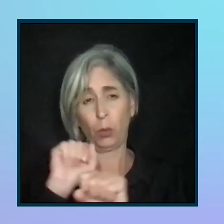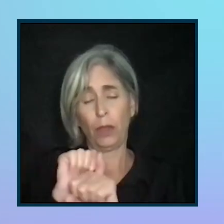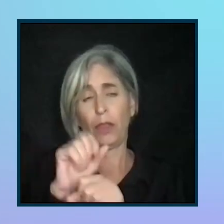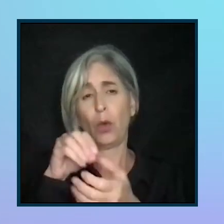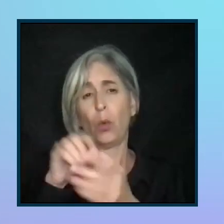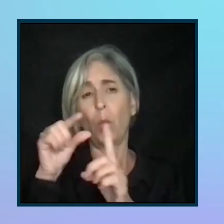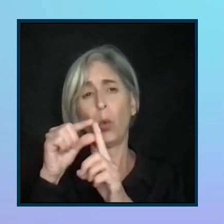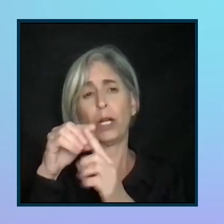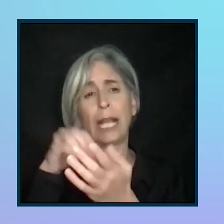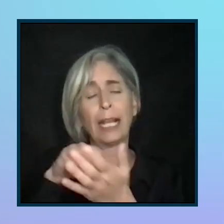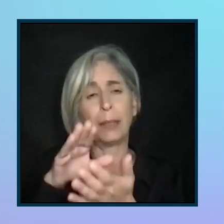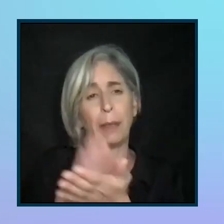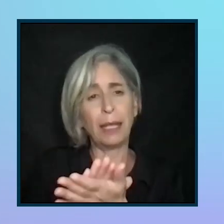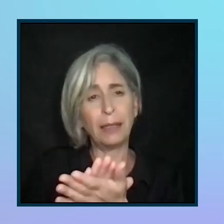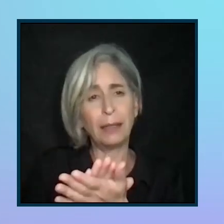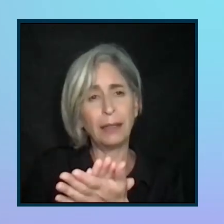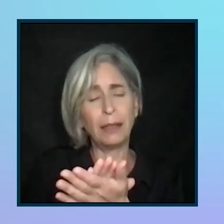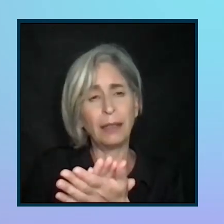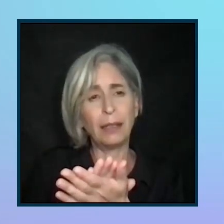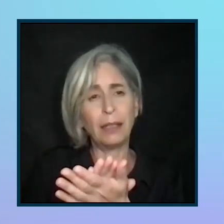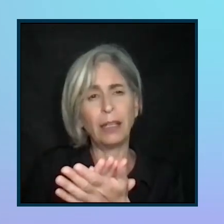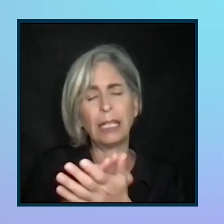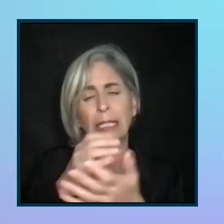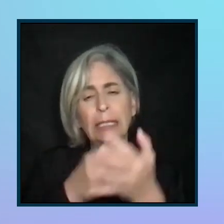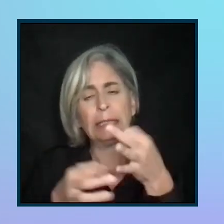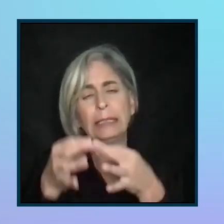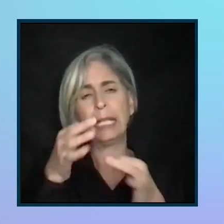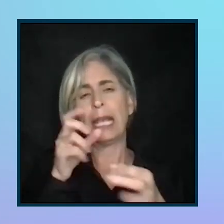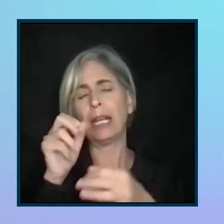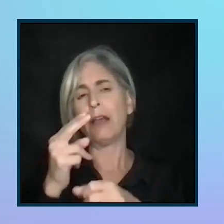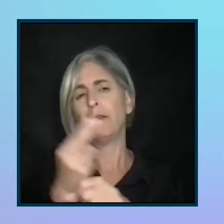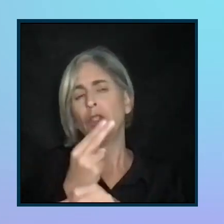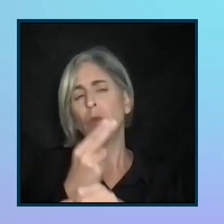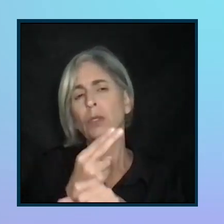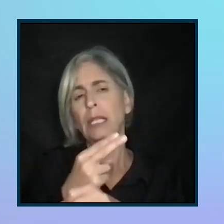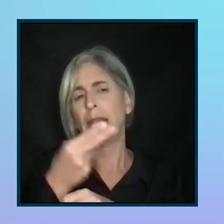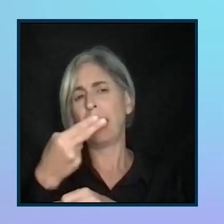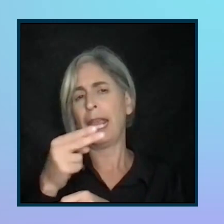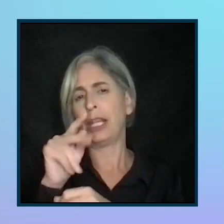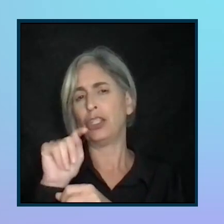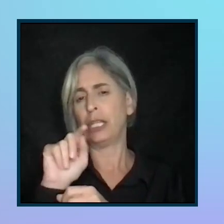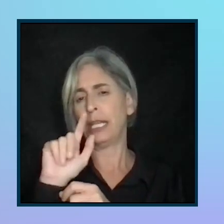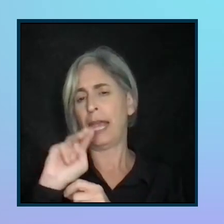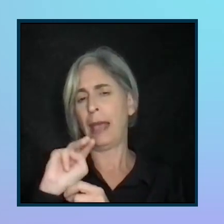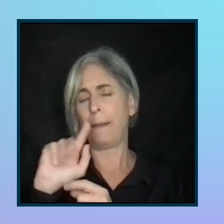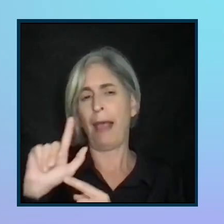creating an XML document as opposed to using HTML?